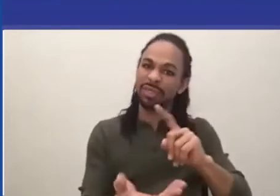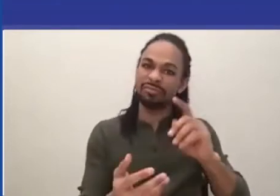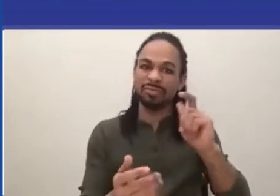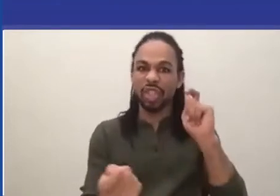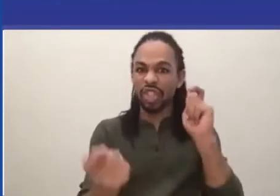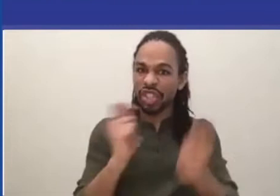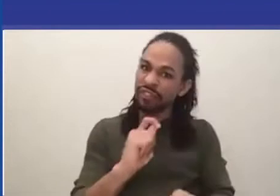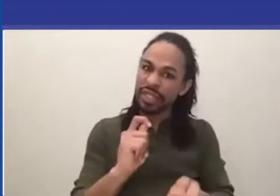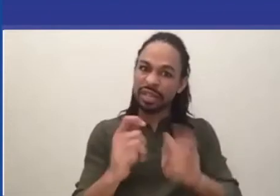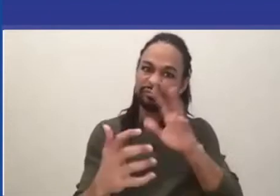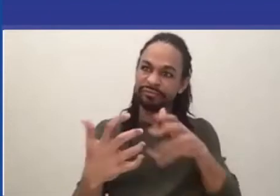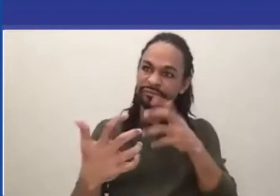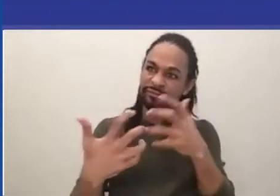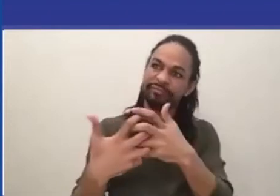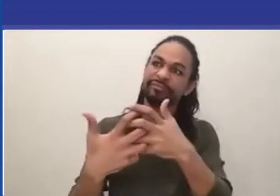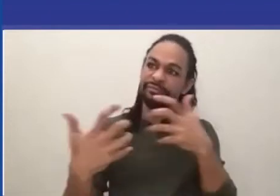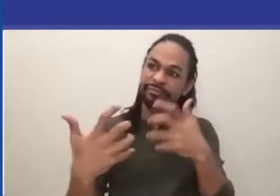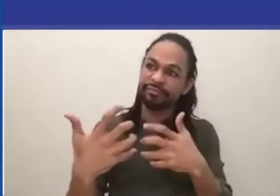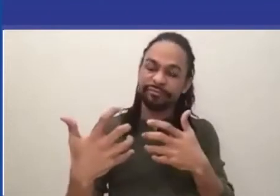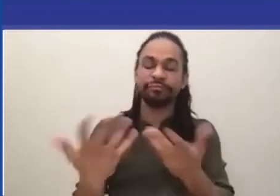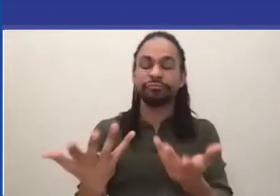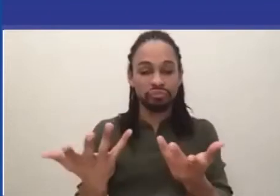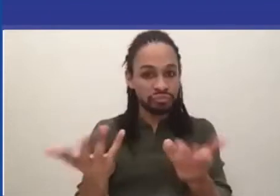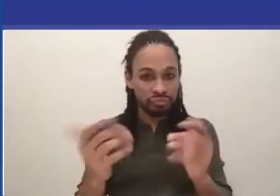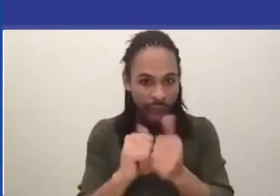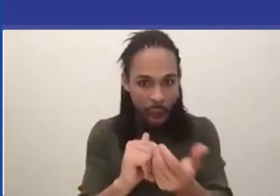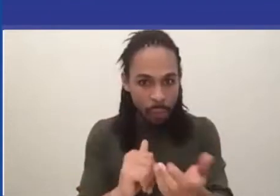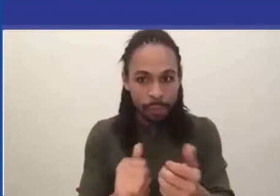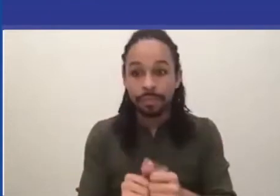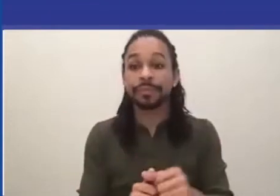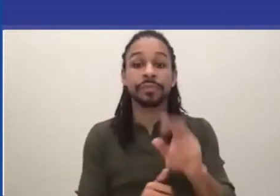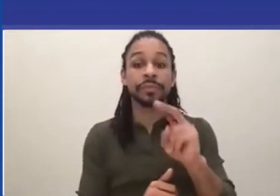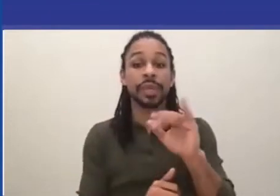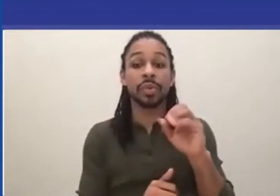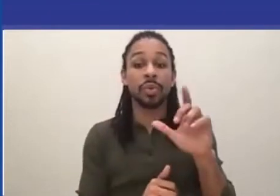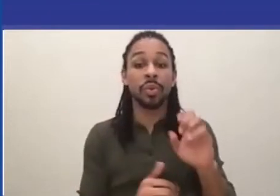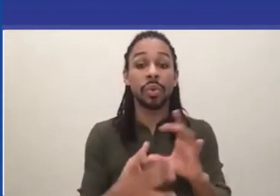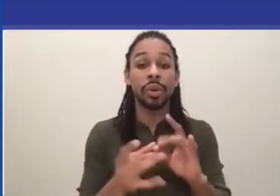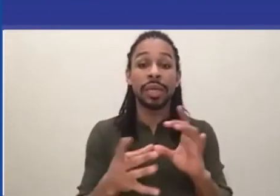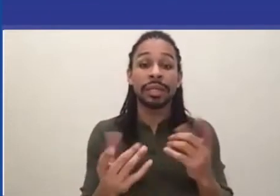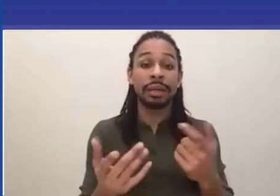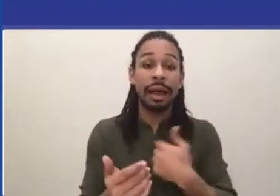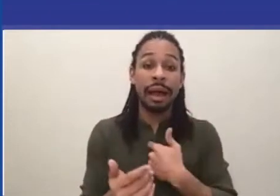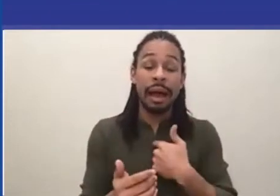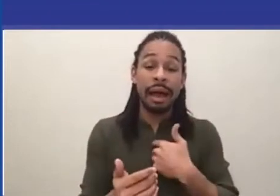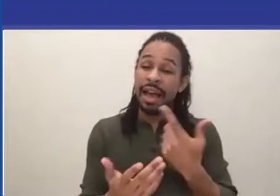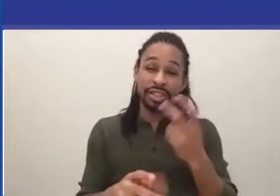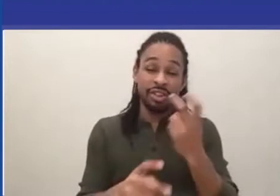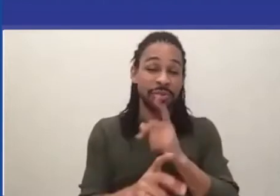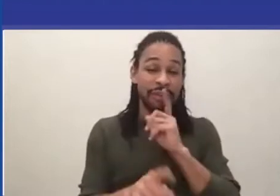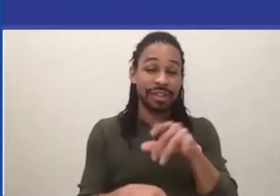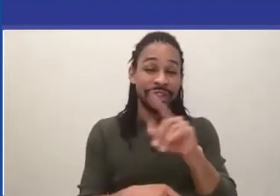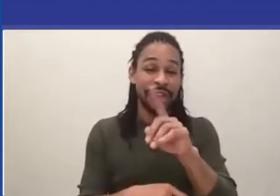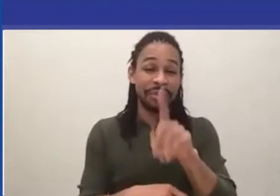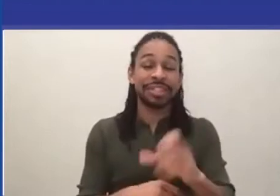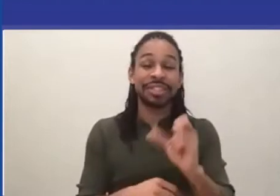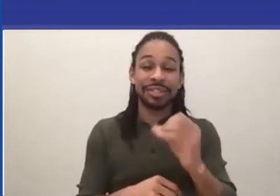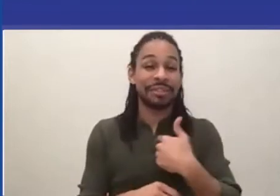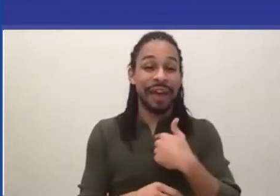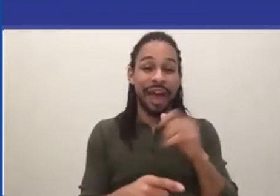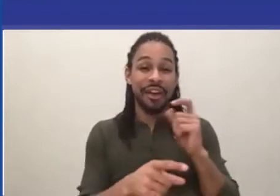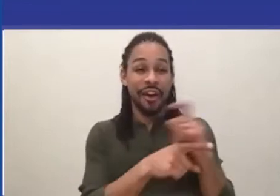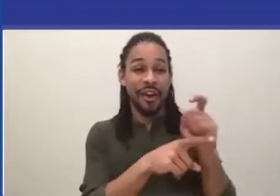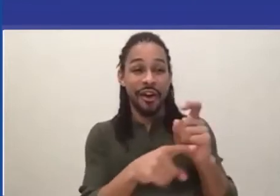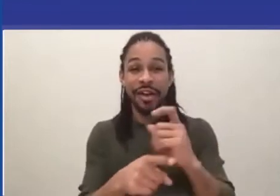I didn't really feel like I could answer that question adequately. So I called up a few of my dance partners that I've worked with